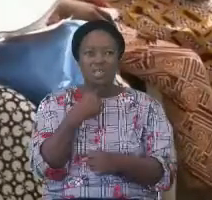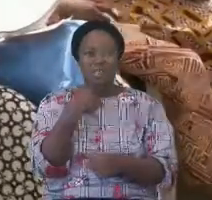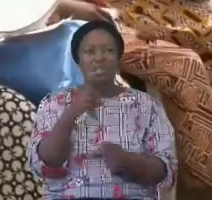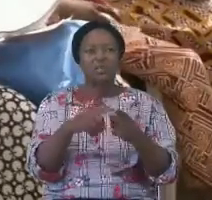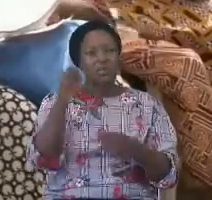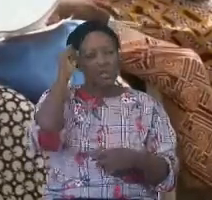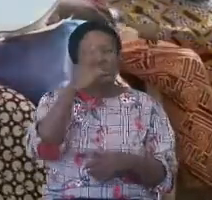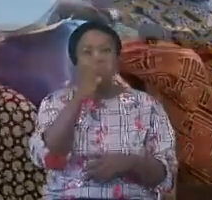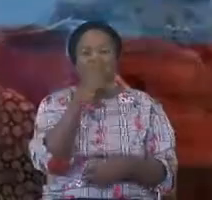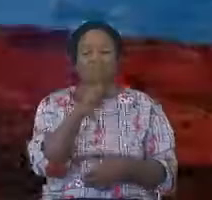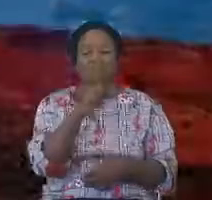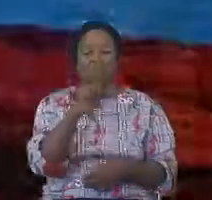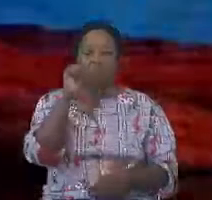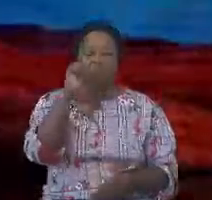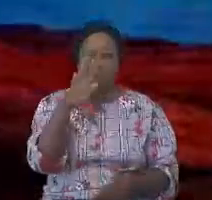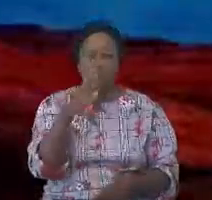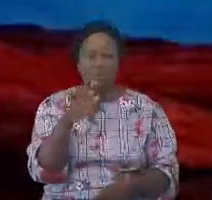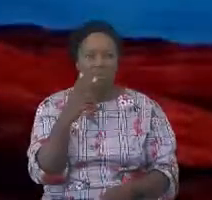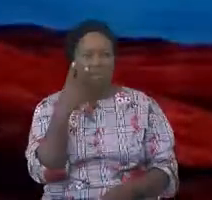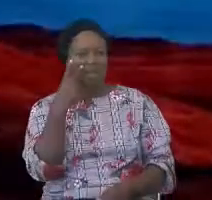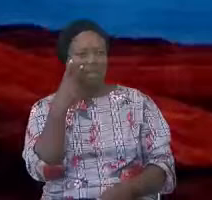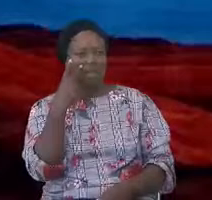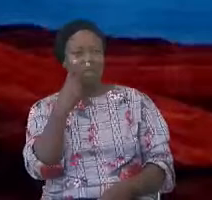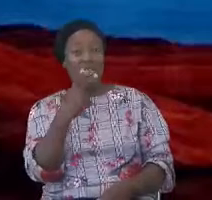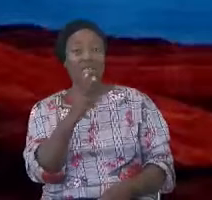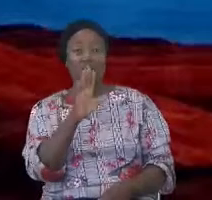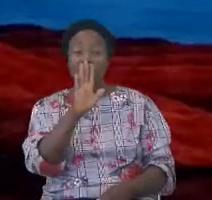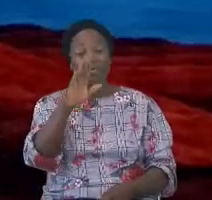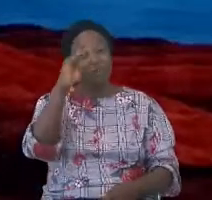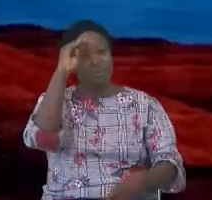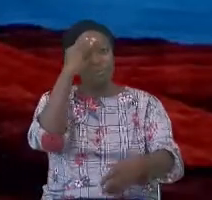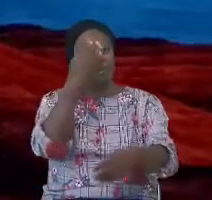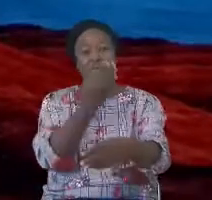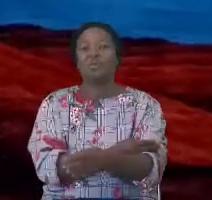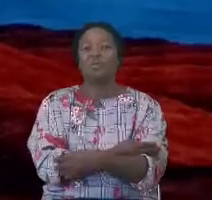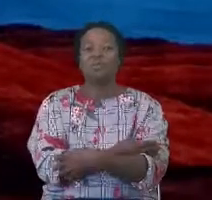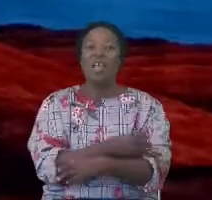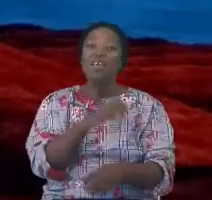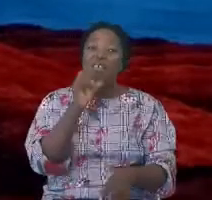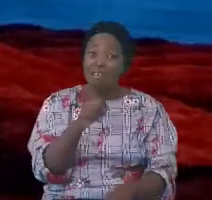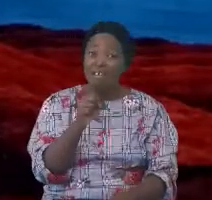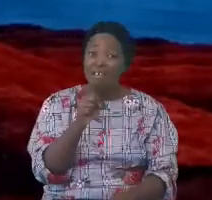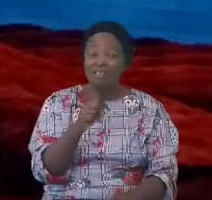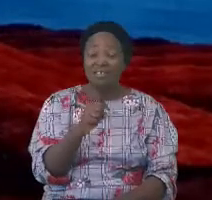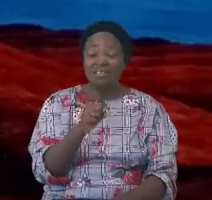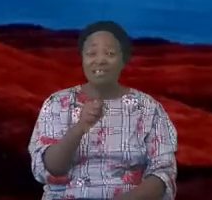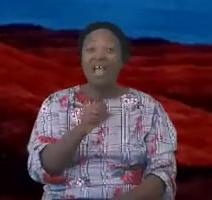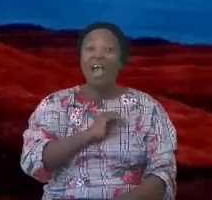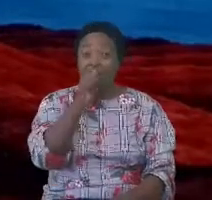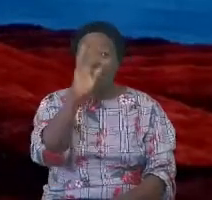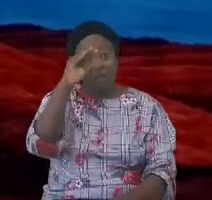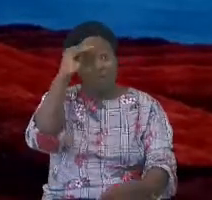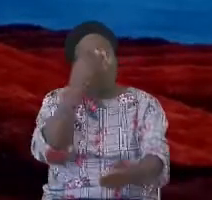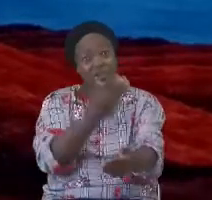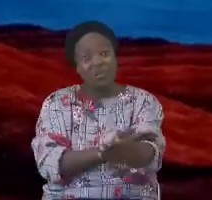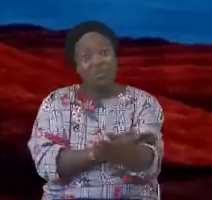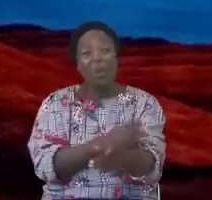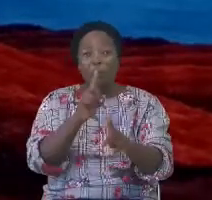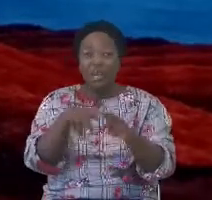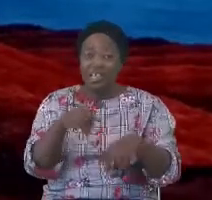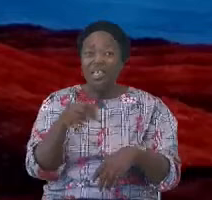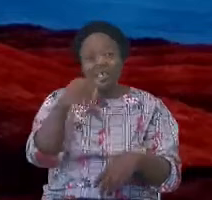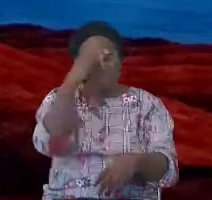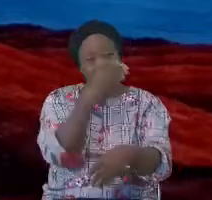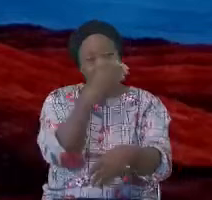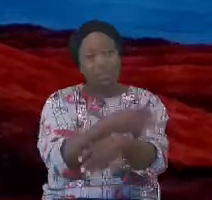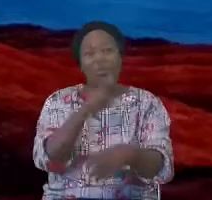lodged it says unto his mother woman behold thy son